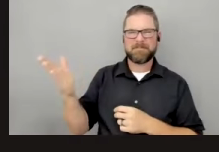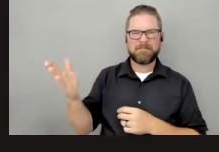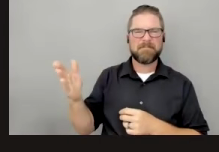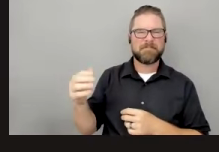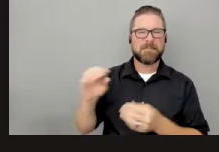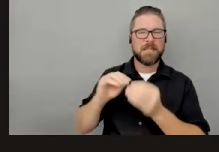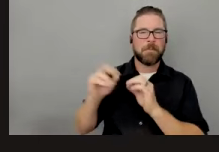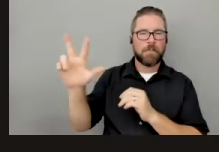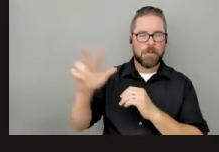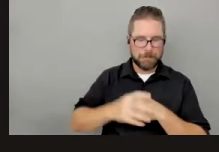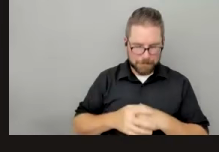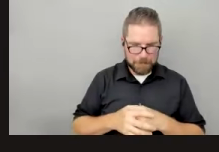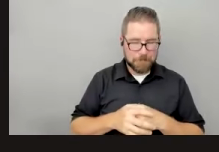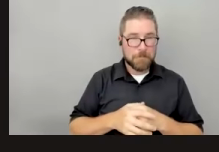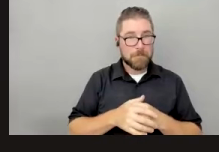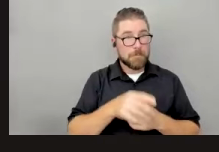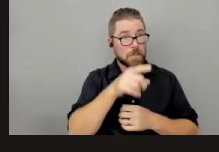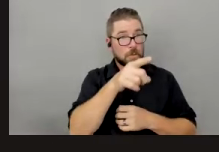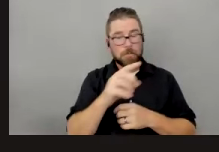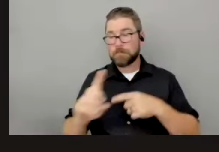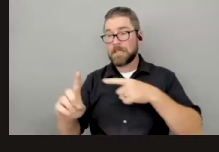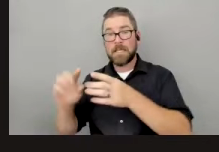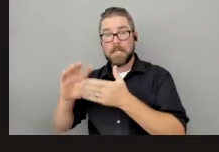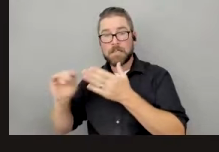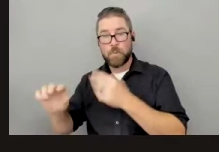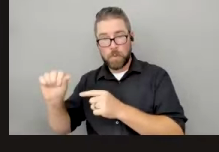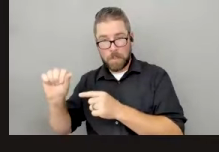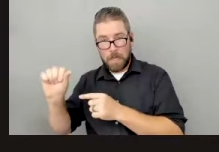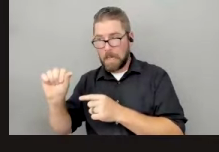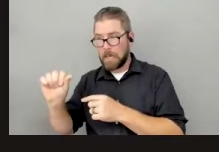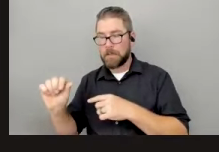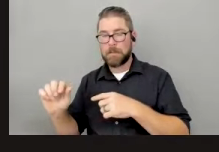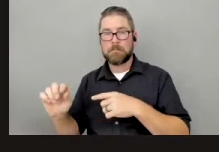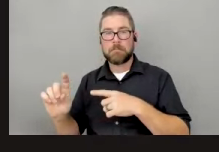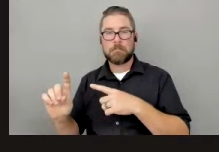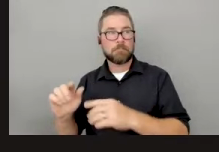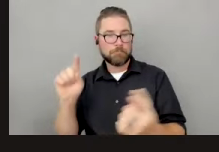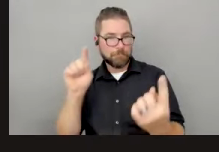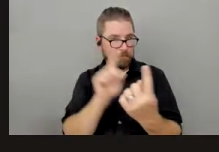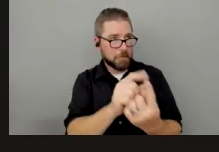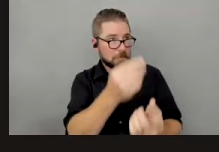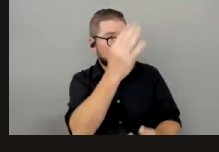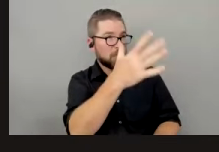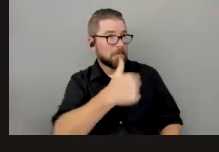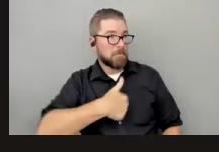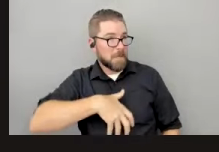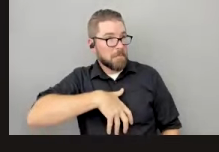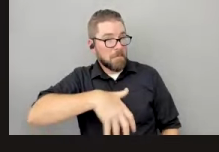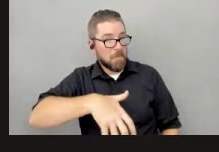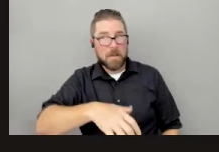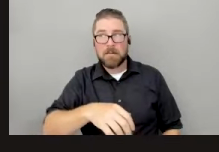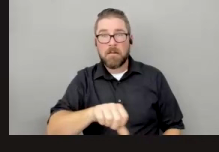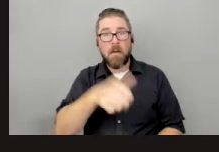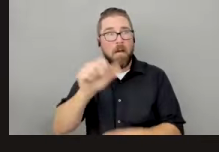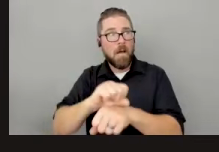You are approached by student A. Student A shares that she is pregnant and is being treated unfairly by a faculty